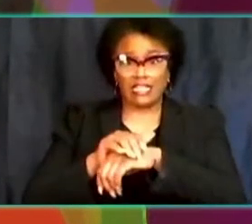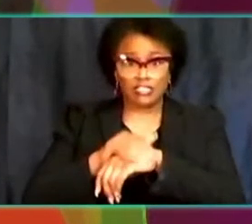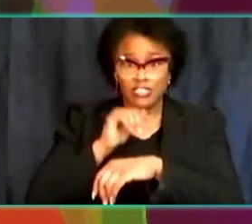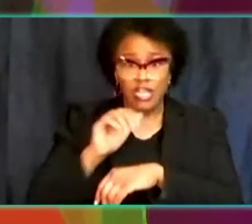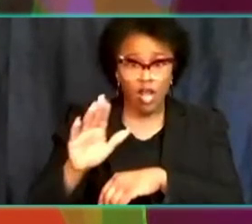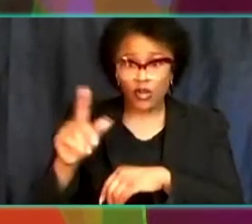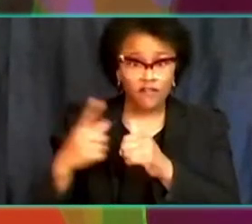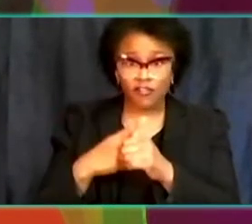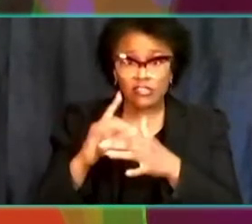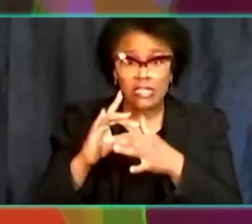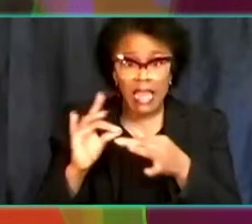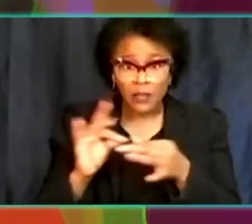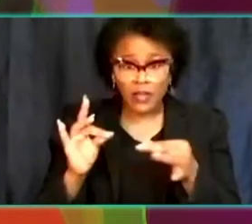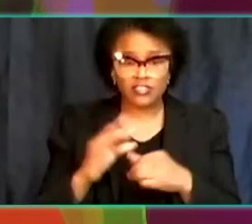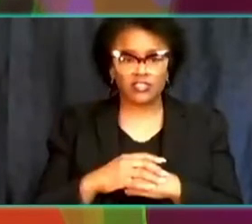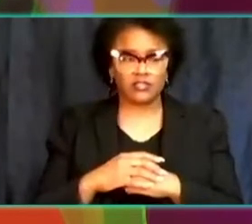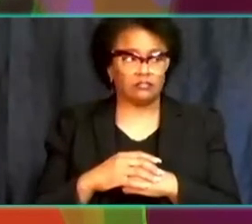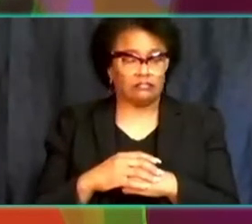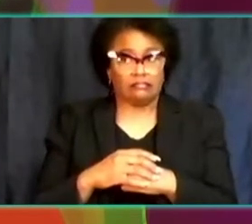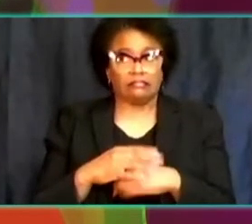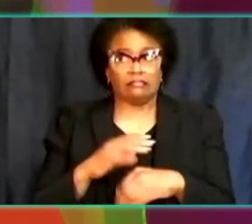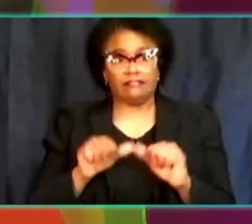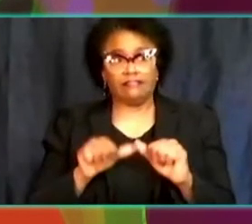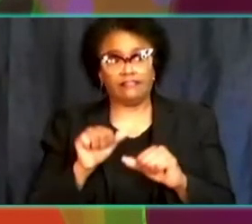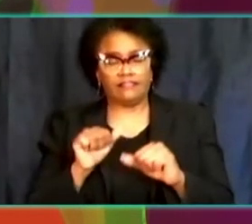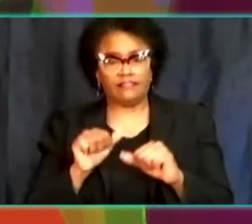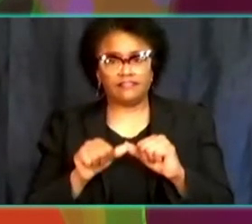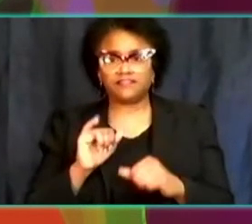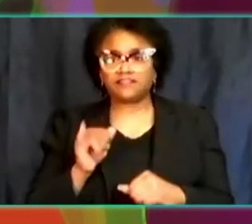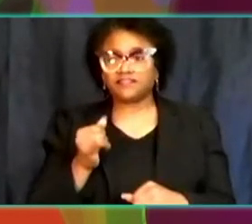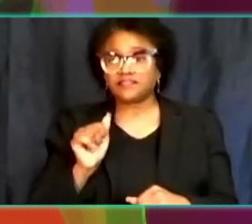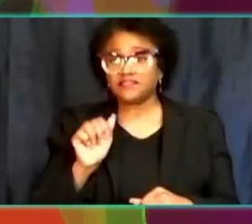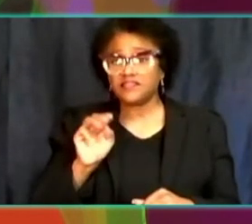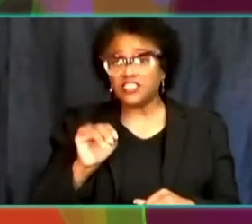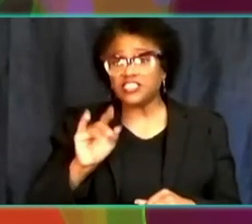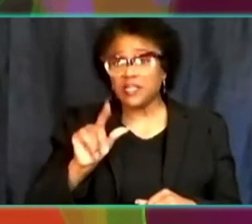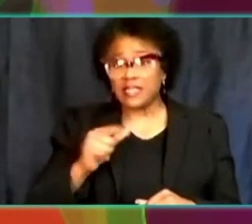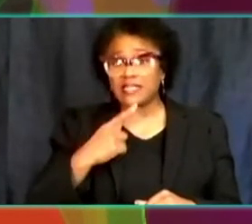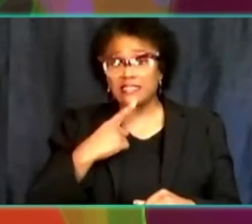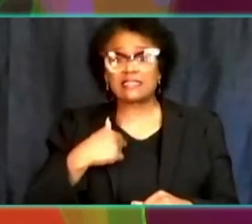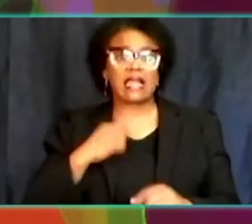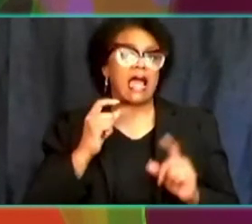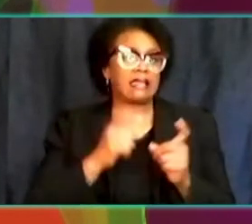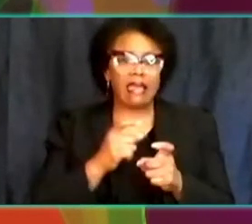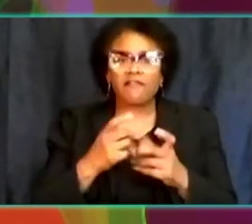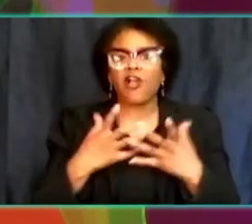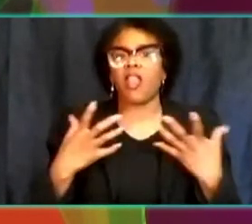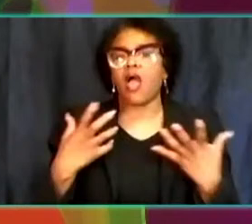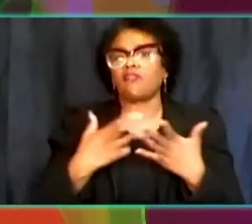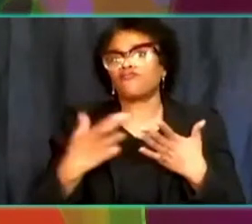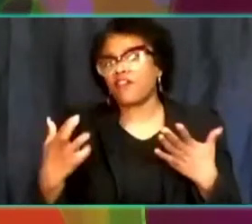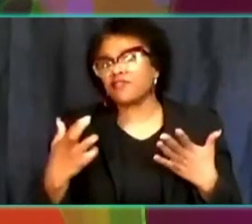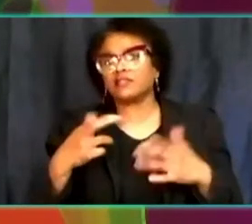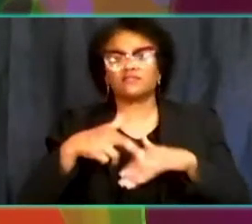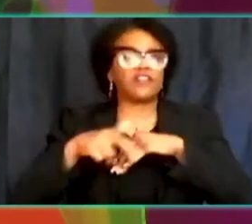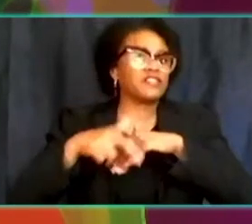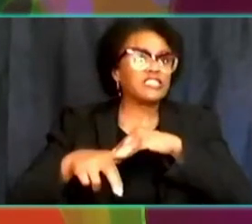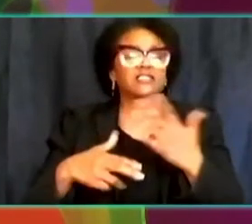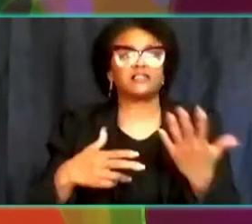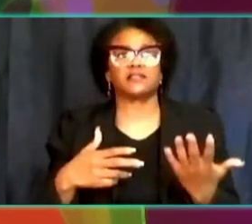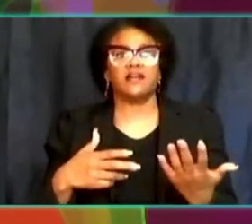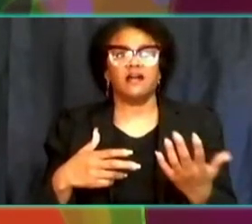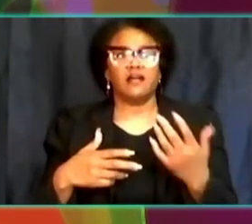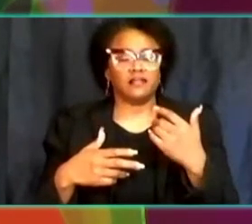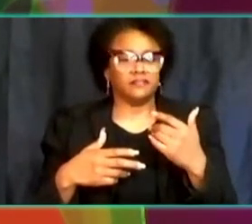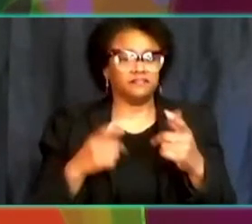speak English, but, you know, as Jamila said, I gave her a bunch of references. I had a whole Pinterest, you know, board and giving